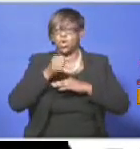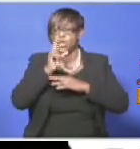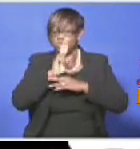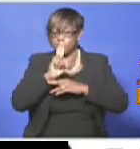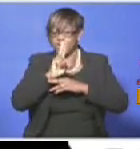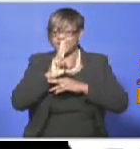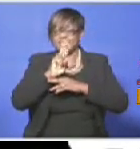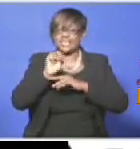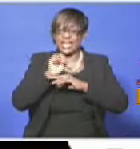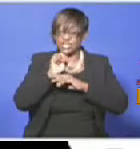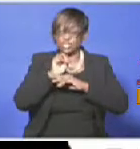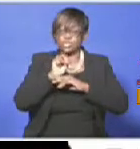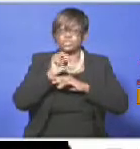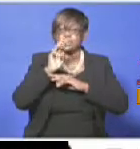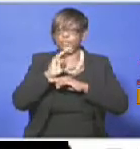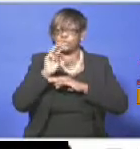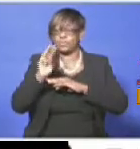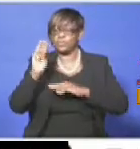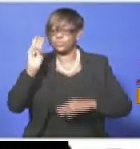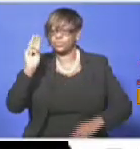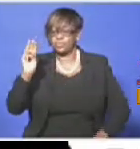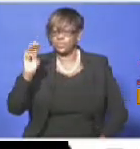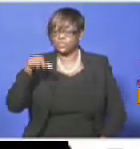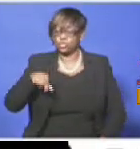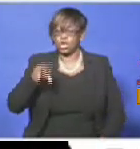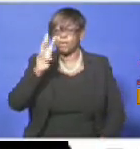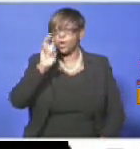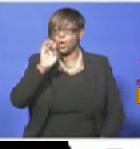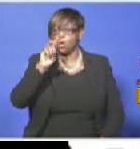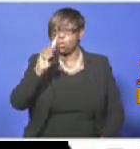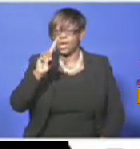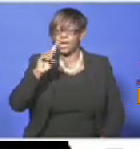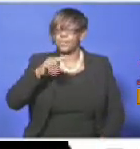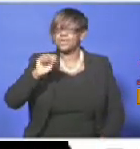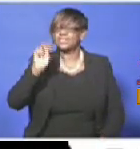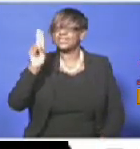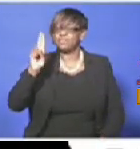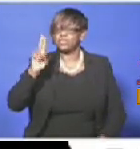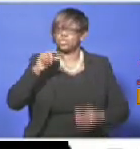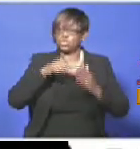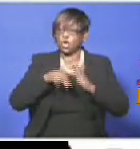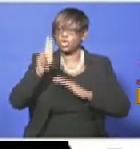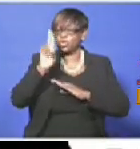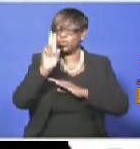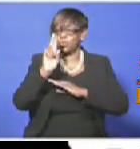Nations website at www.webtv.un.org.